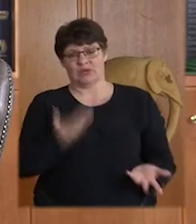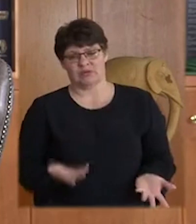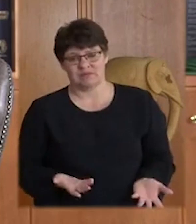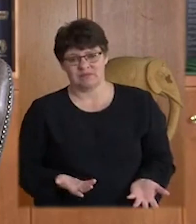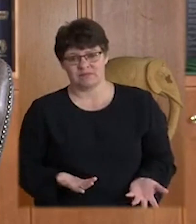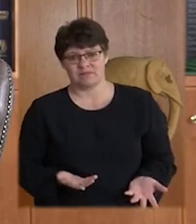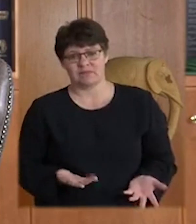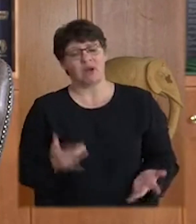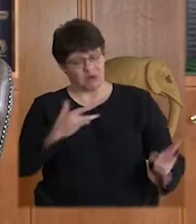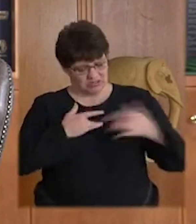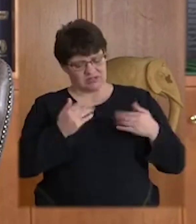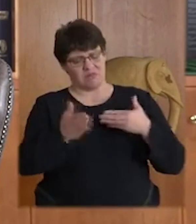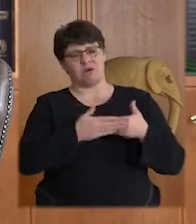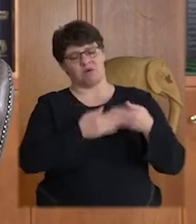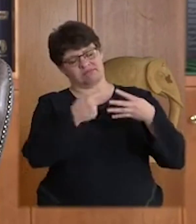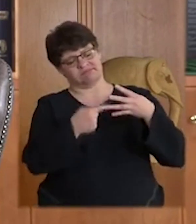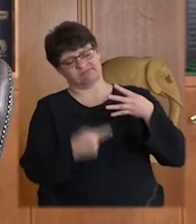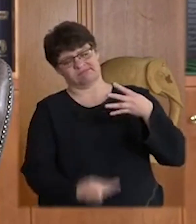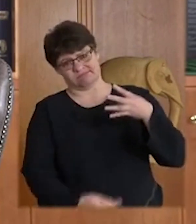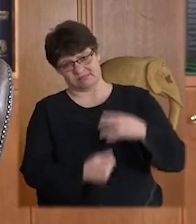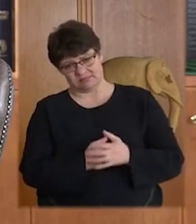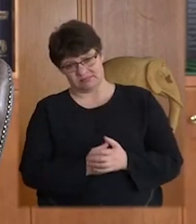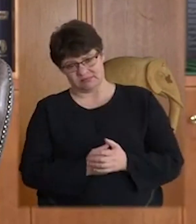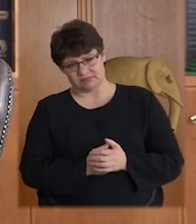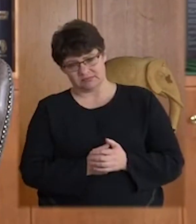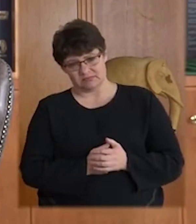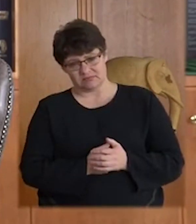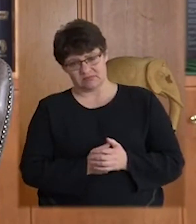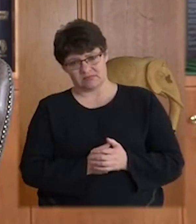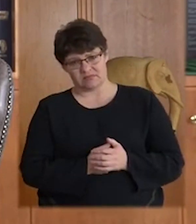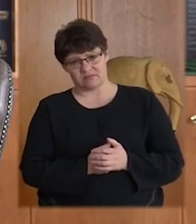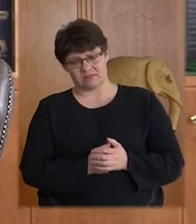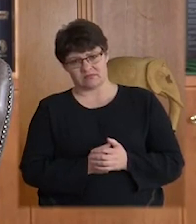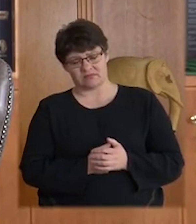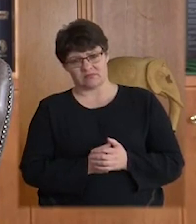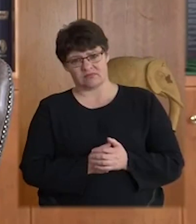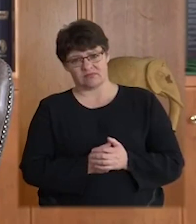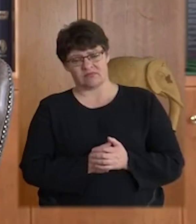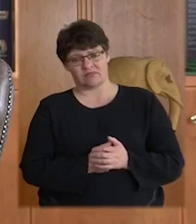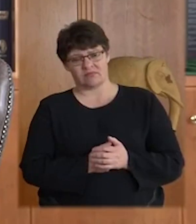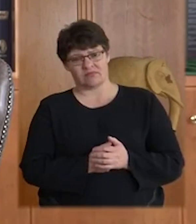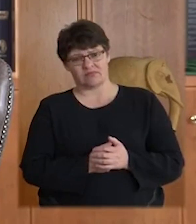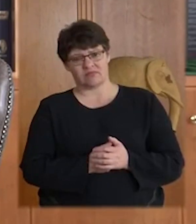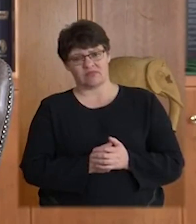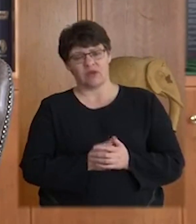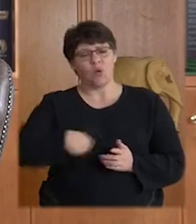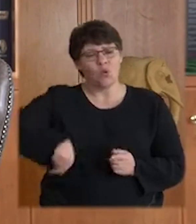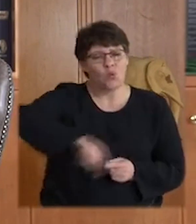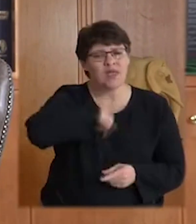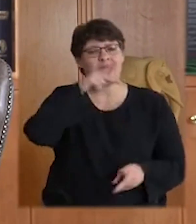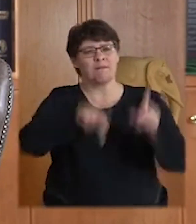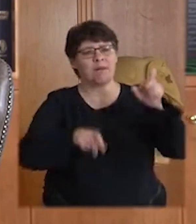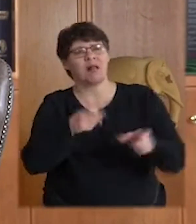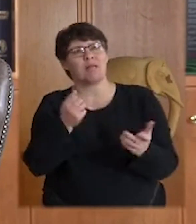concerns. We will have to find new, exceptional, and innovative ways